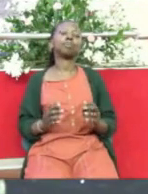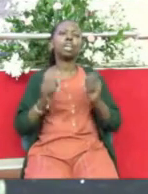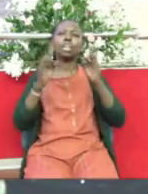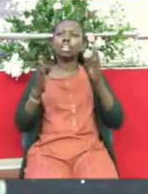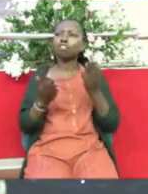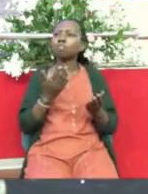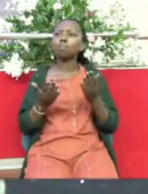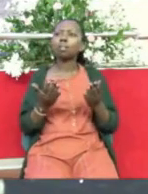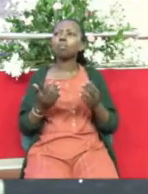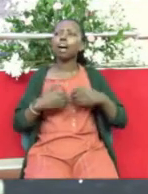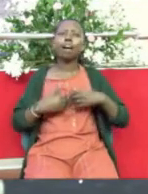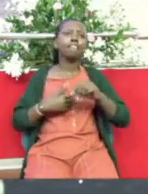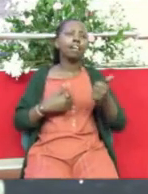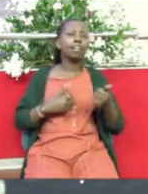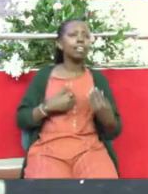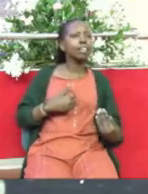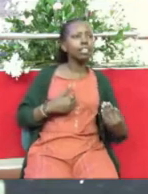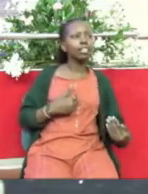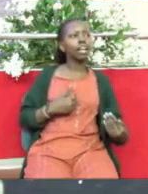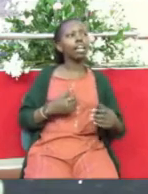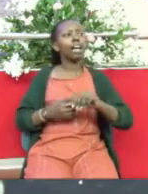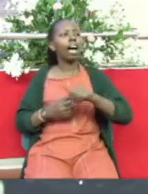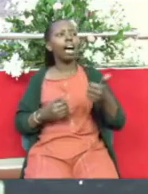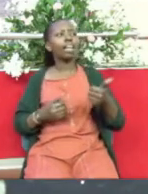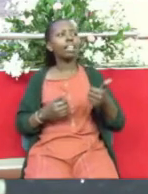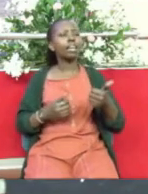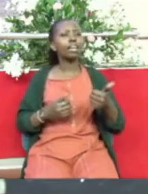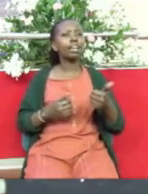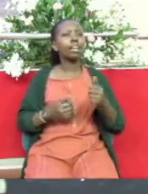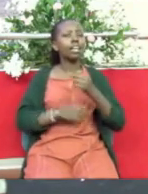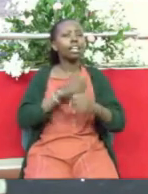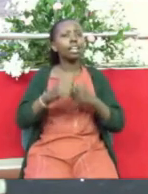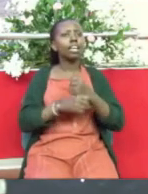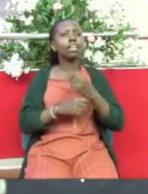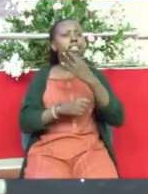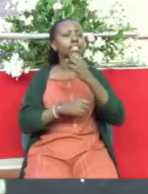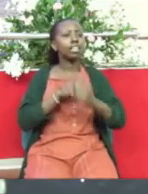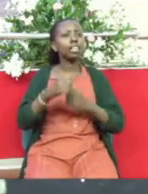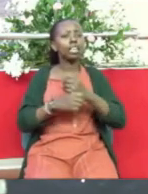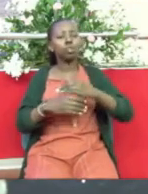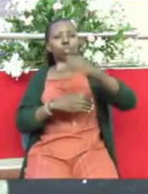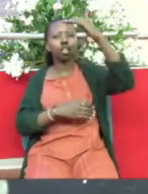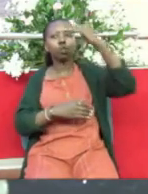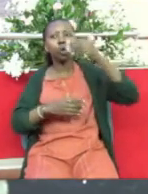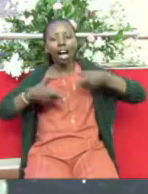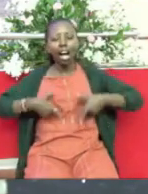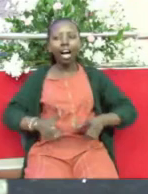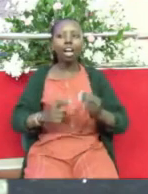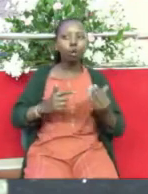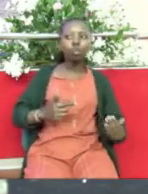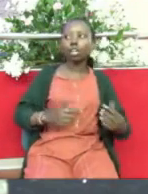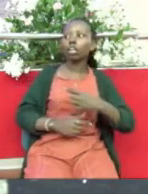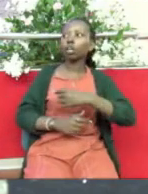any other child, any other age above 3 and you're in or your child is here, please release them to the Sunday school. Waachilie waende kwenye shule.